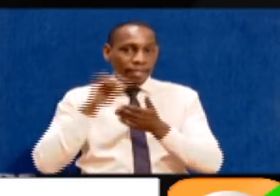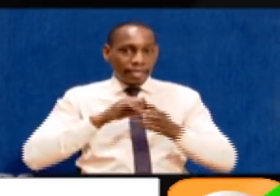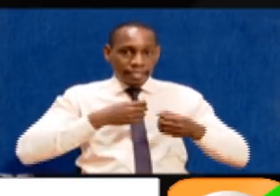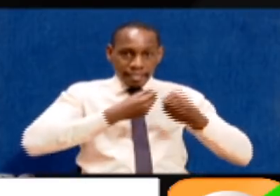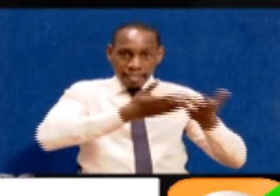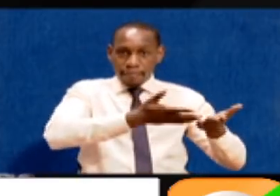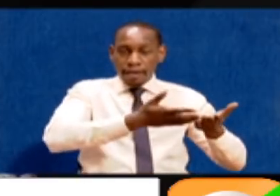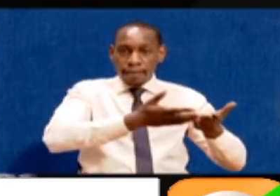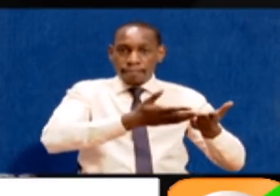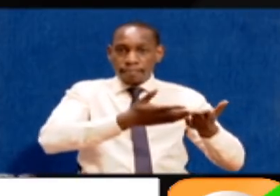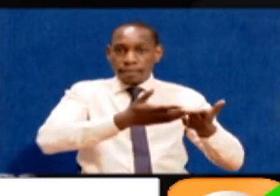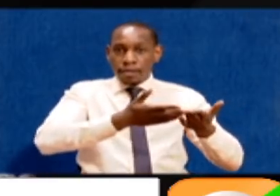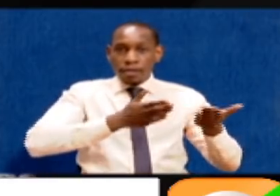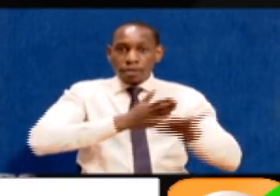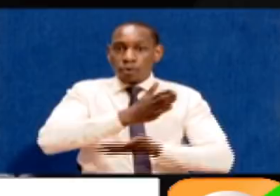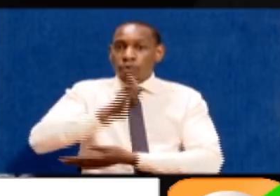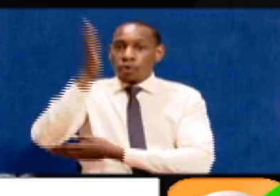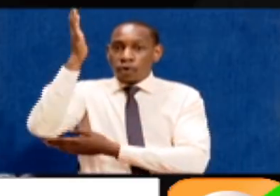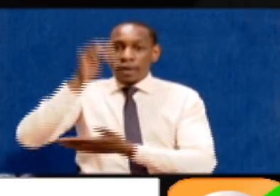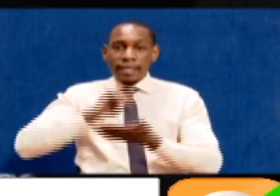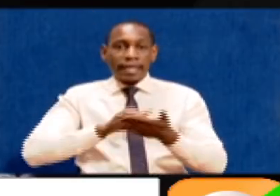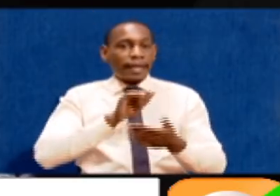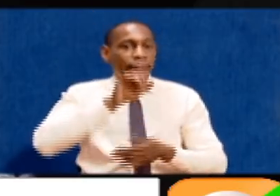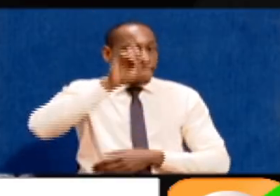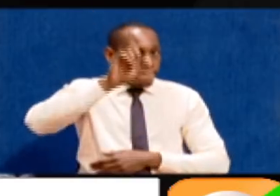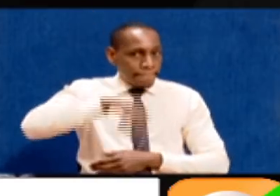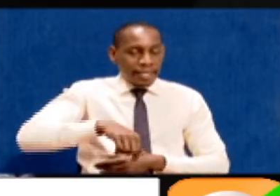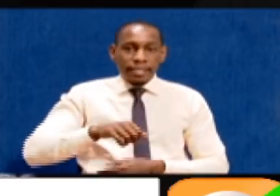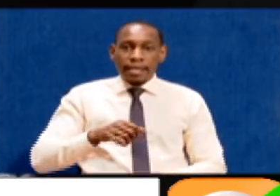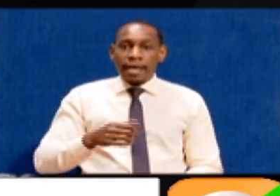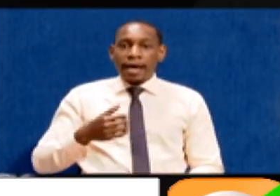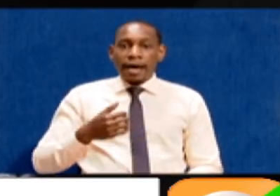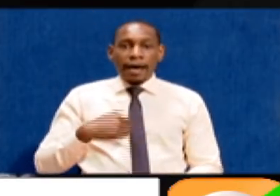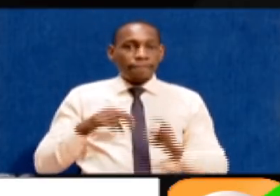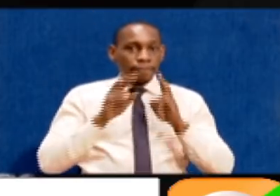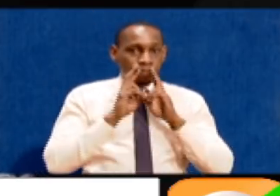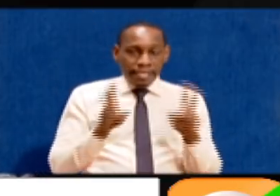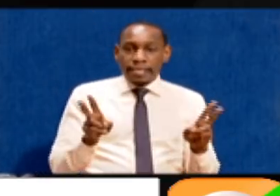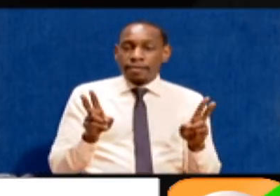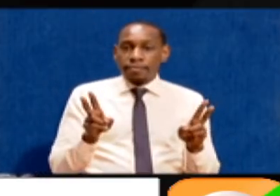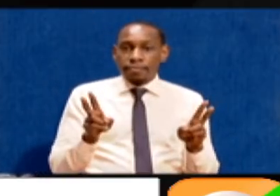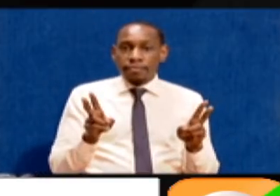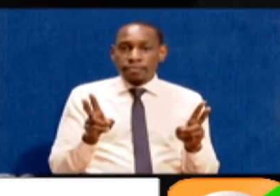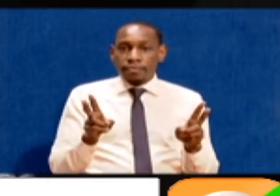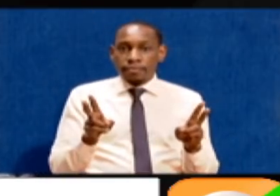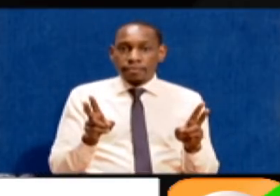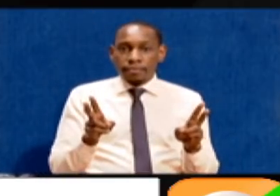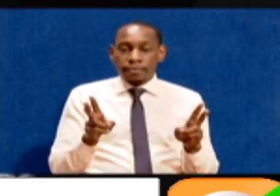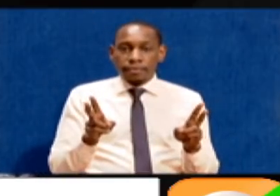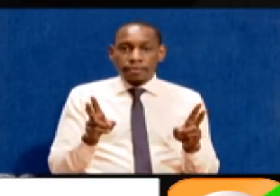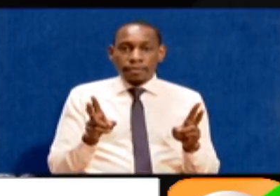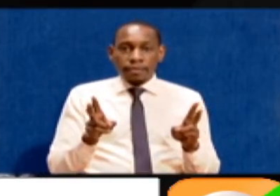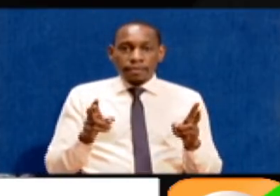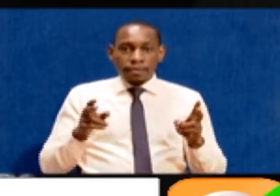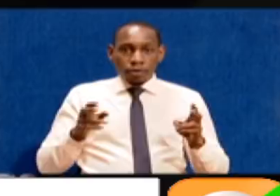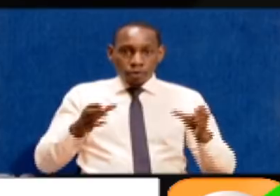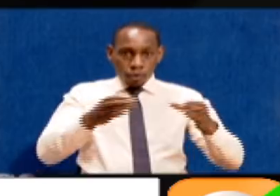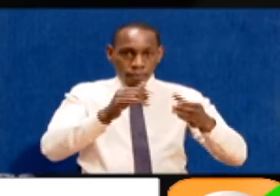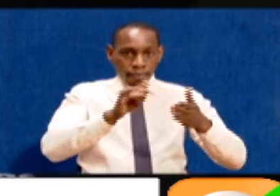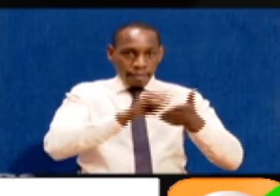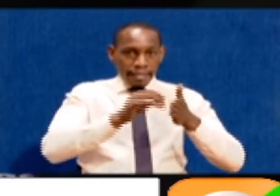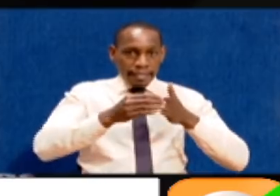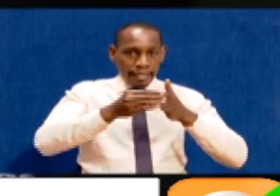been given to you by God, that you ensure that there's order within the congregation that you are